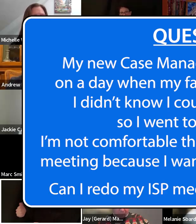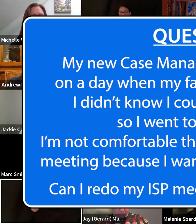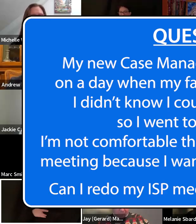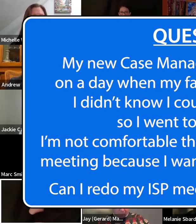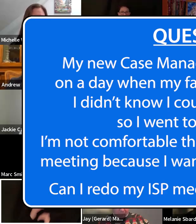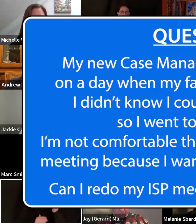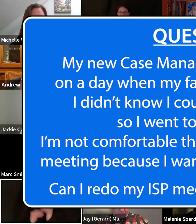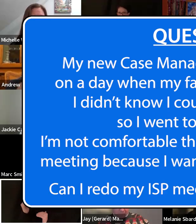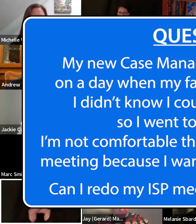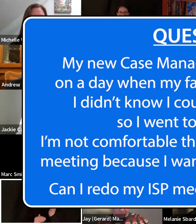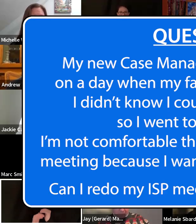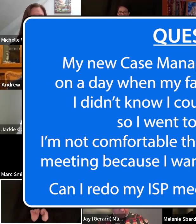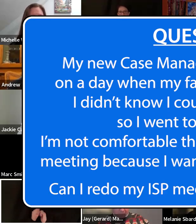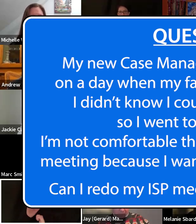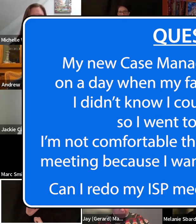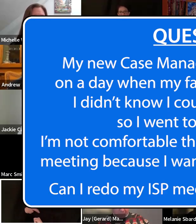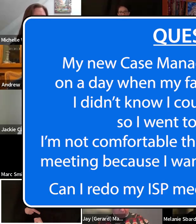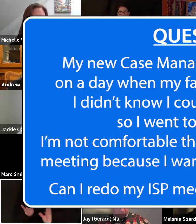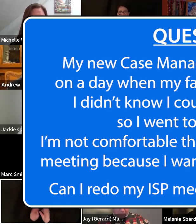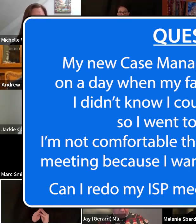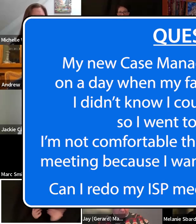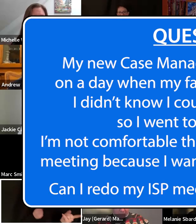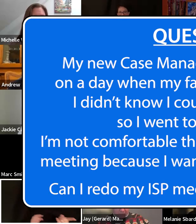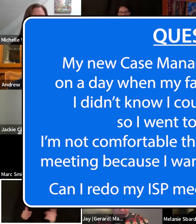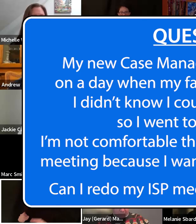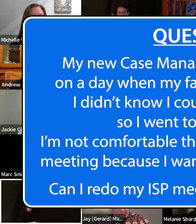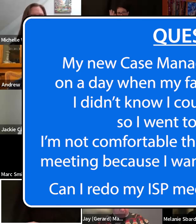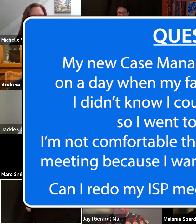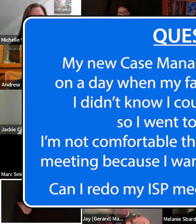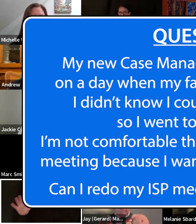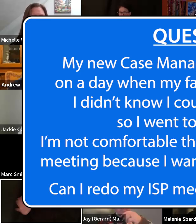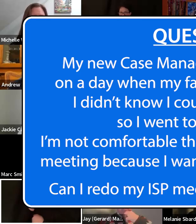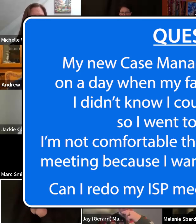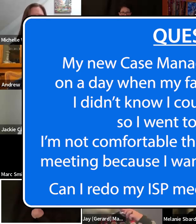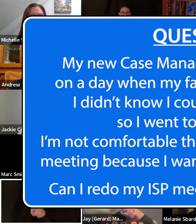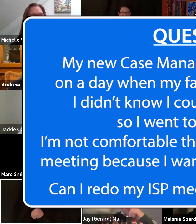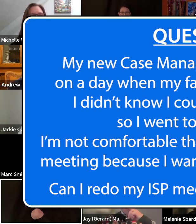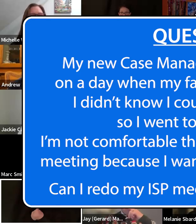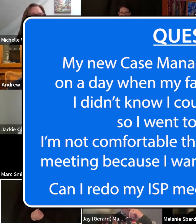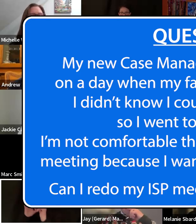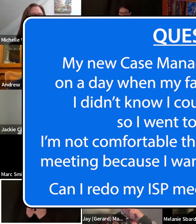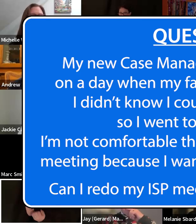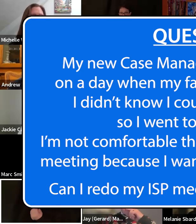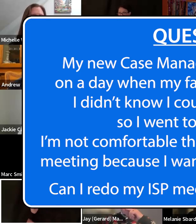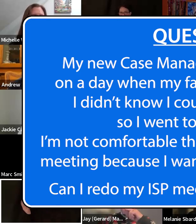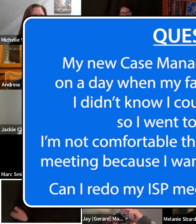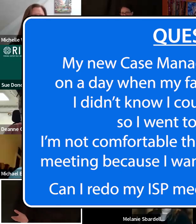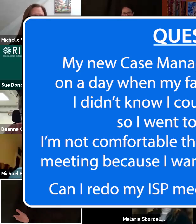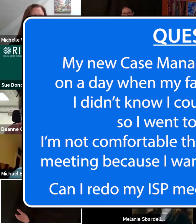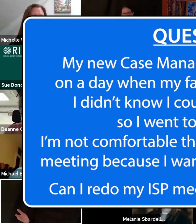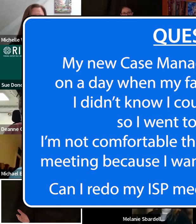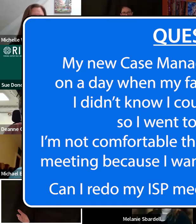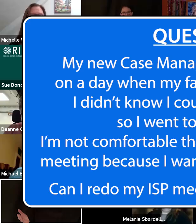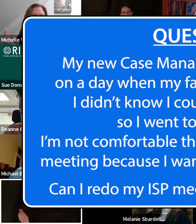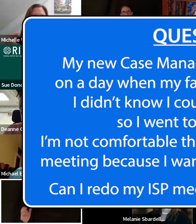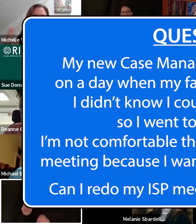feel comfortable about how the ISP meeting went because she didn't have, the support of her family with her, is she